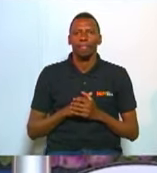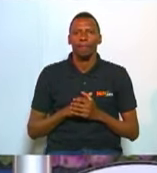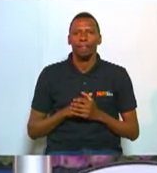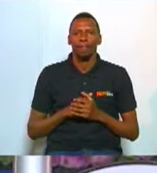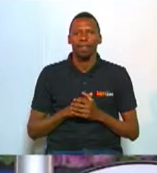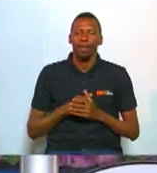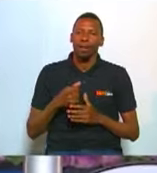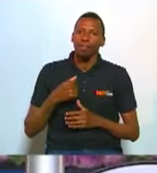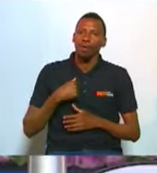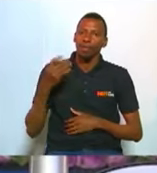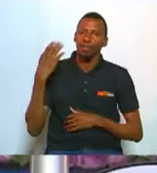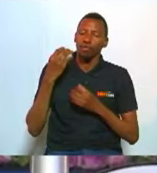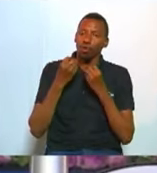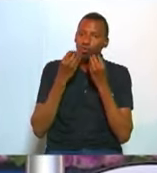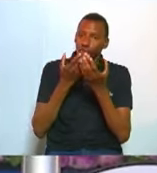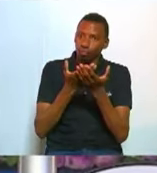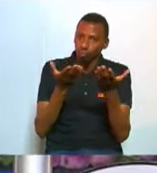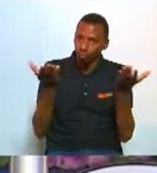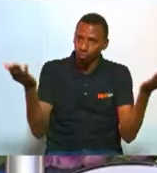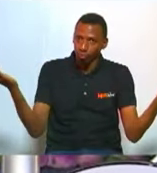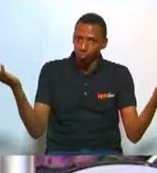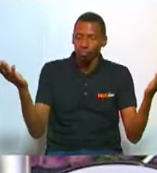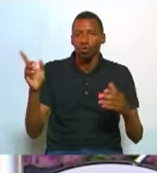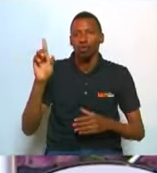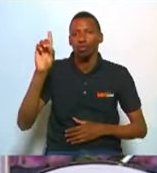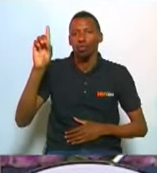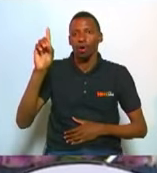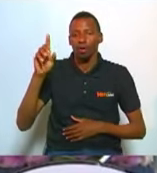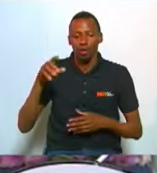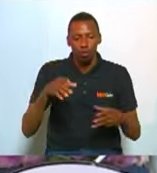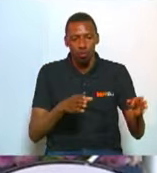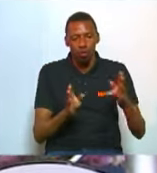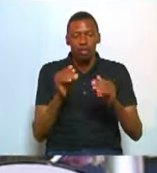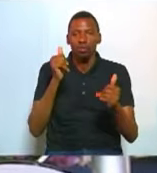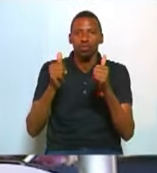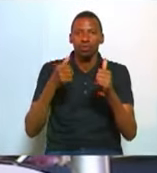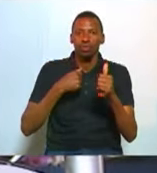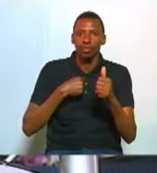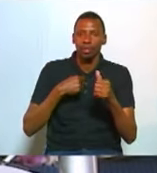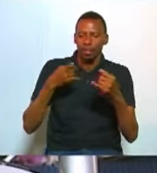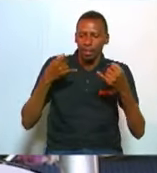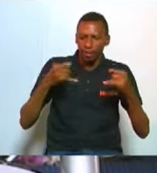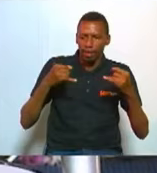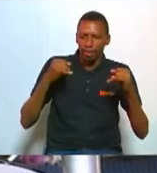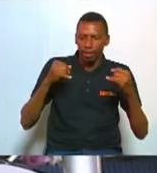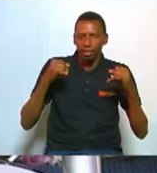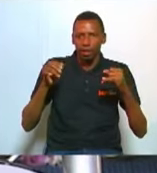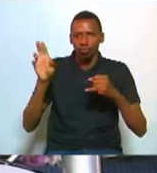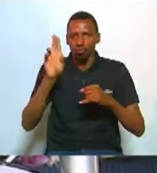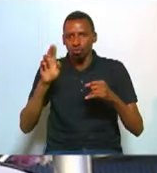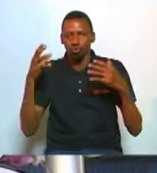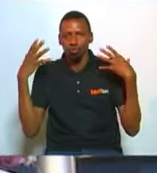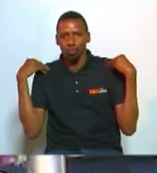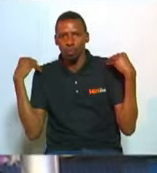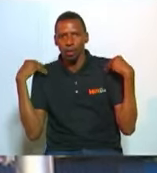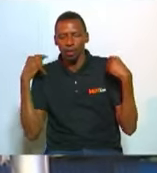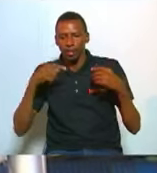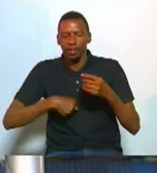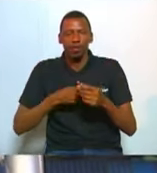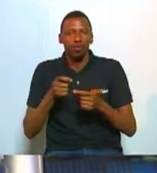And I told you, one of the ways I am using myself to practice self-control is fasting.